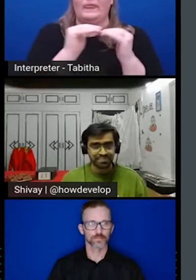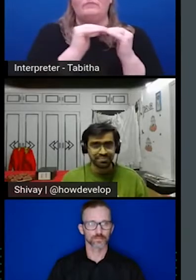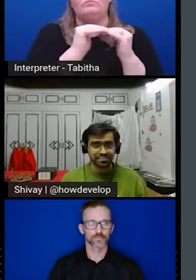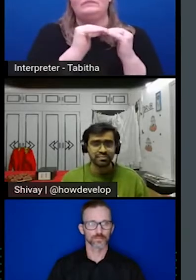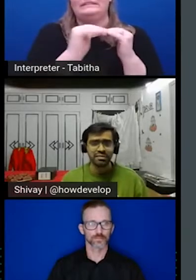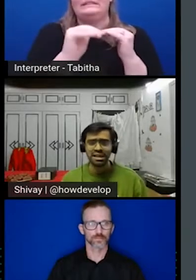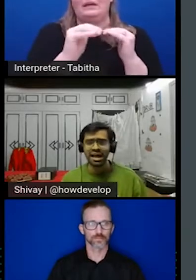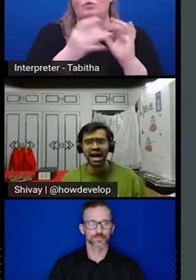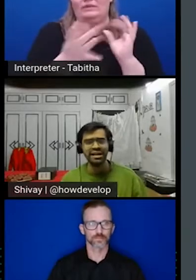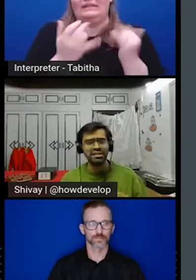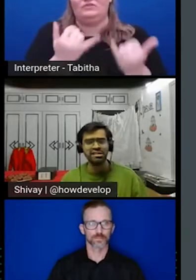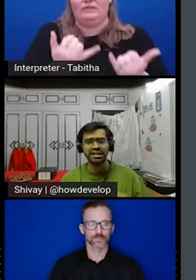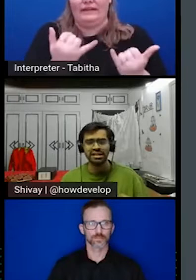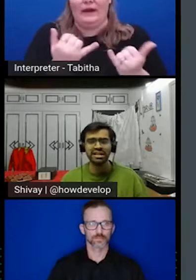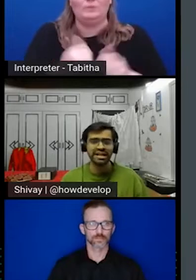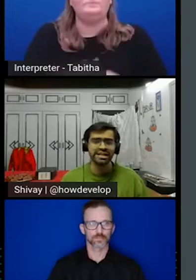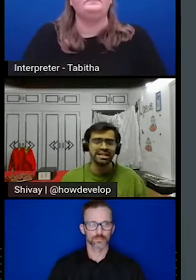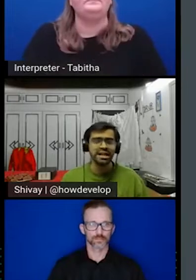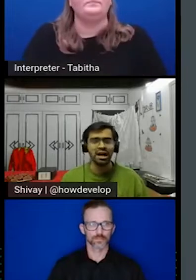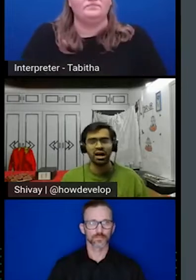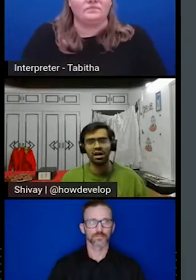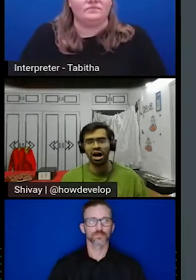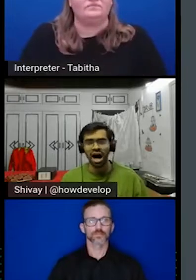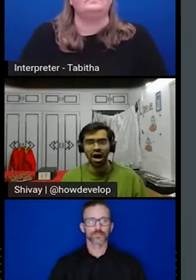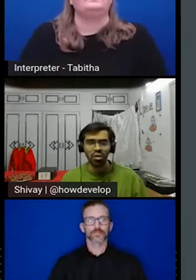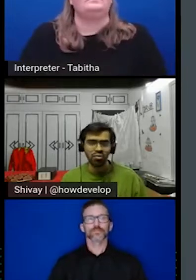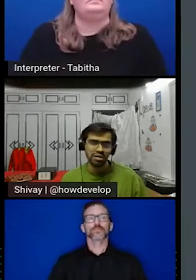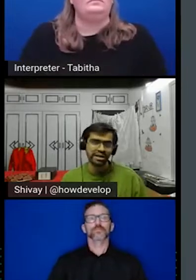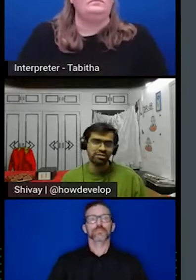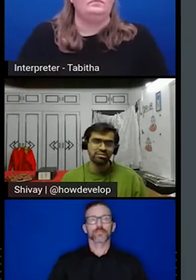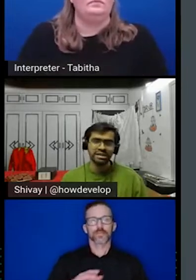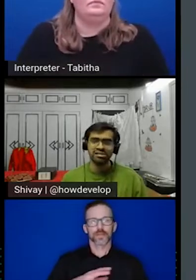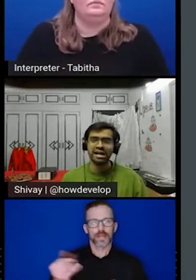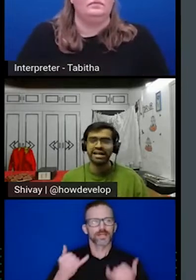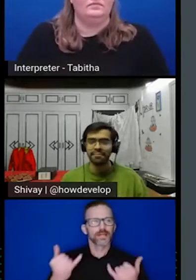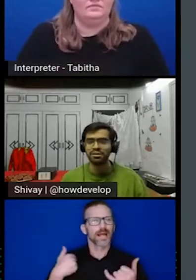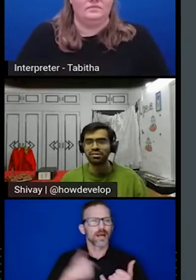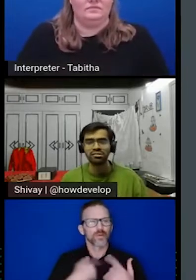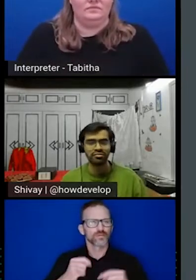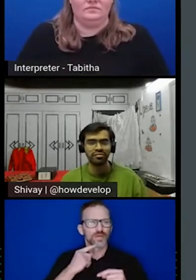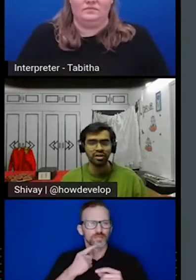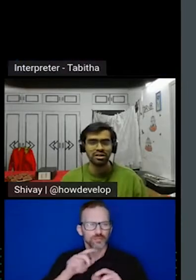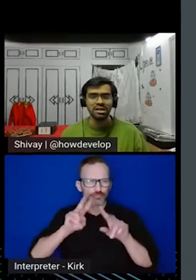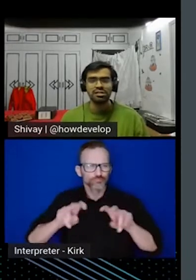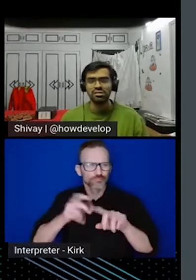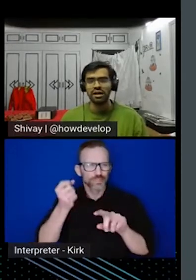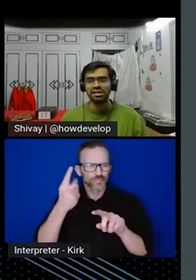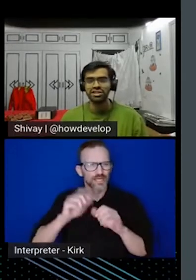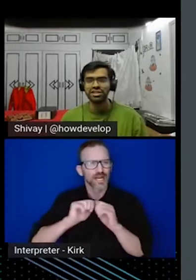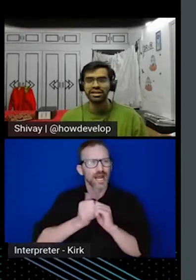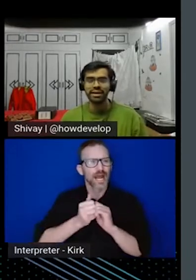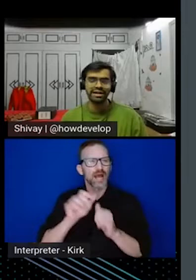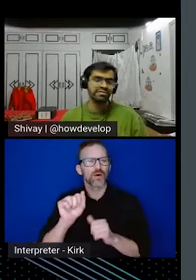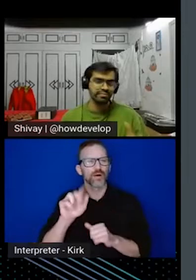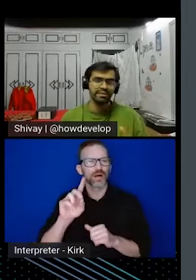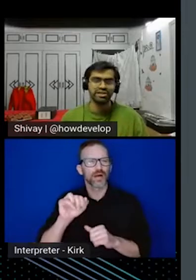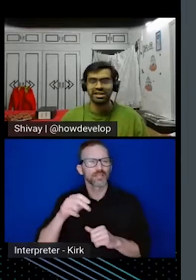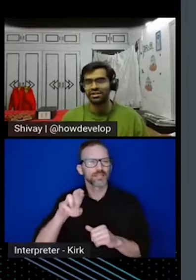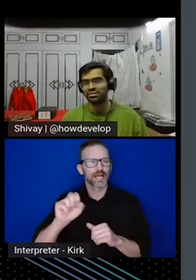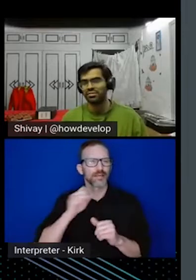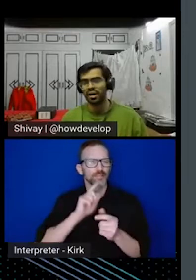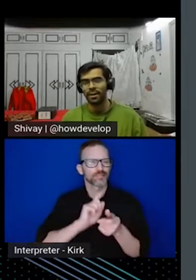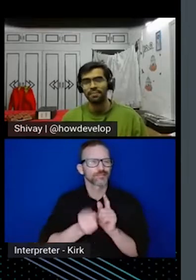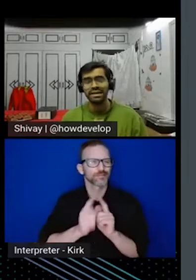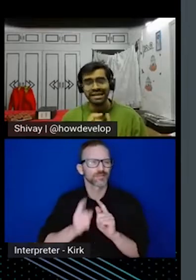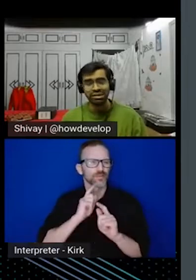time. And just understanding how these adapters sort of work. So essentially, as we mentioned